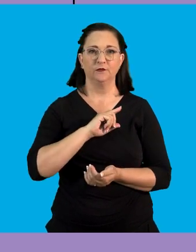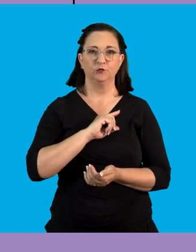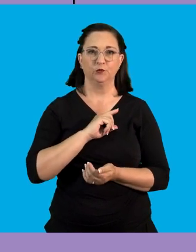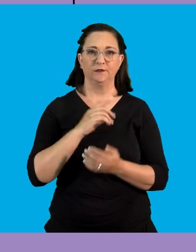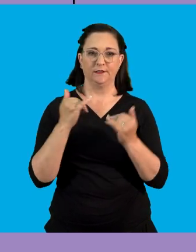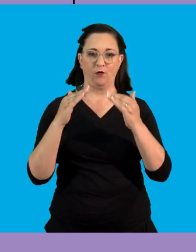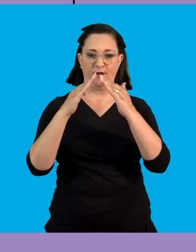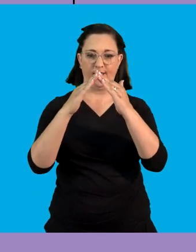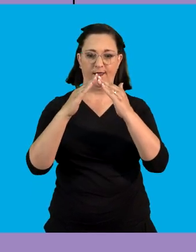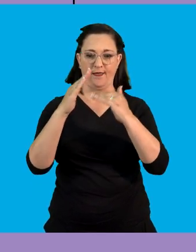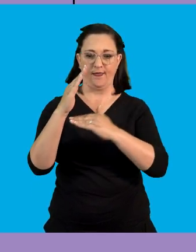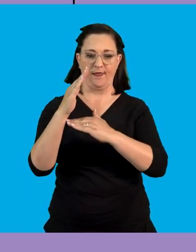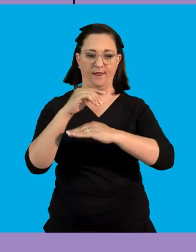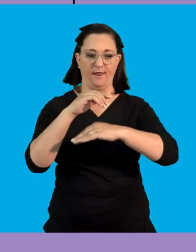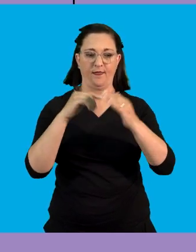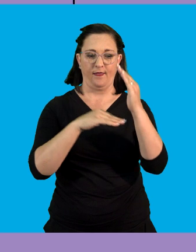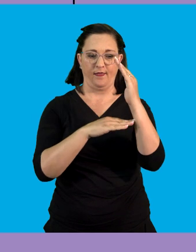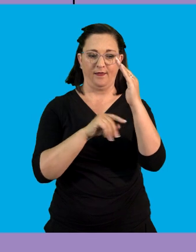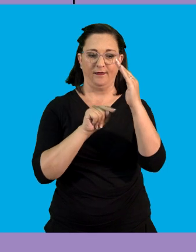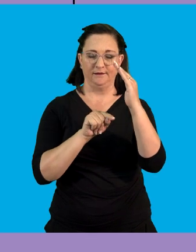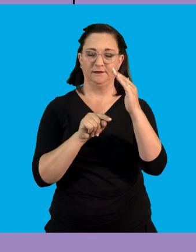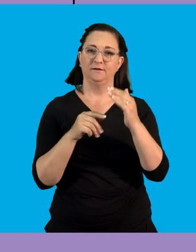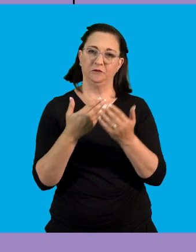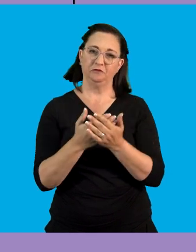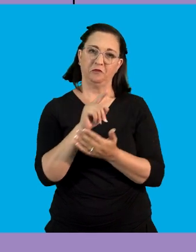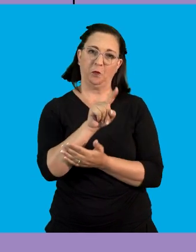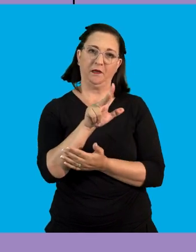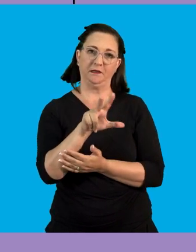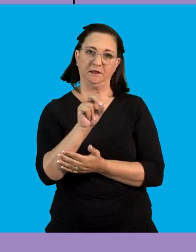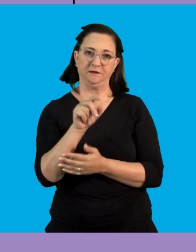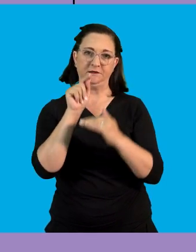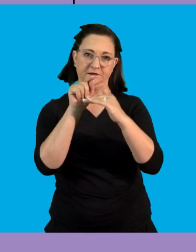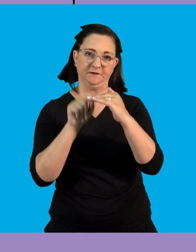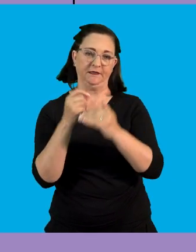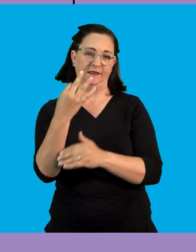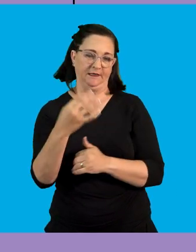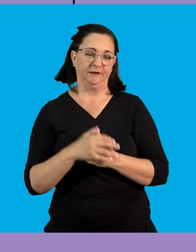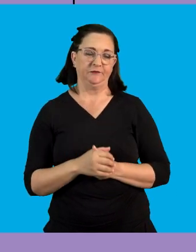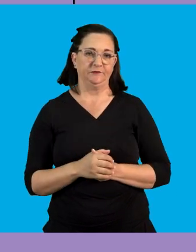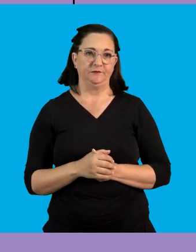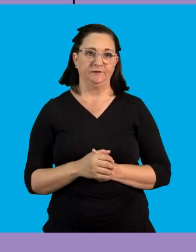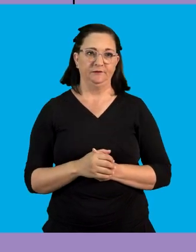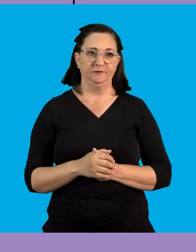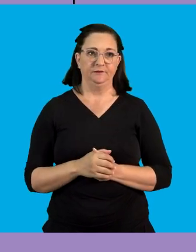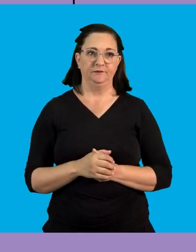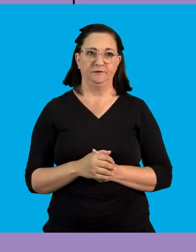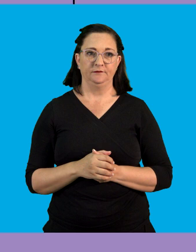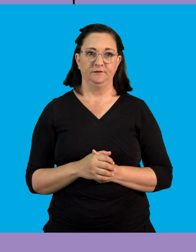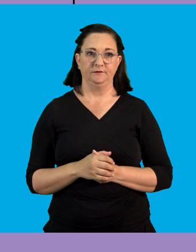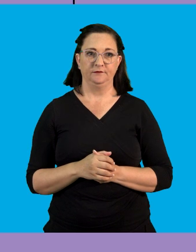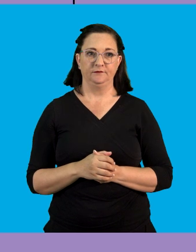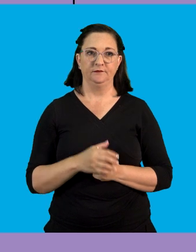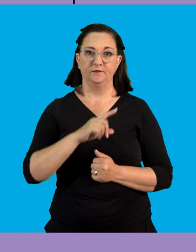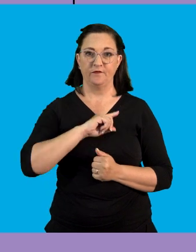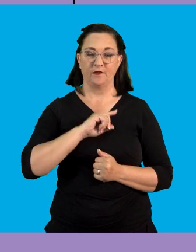all three angles would be equal to 180 divided by 3, because they are all equal, and